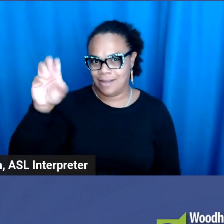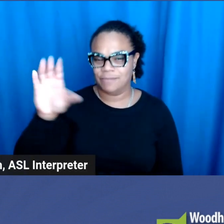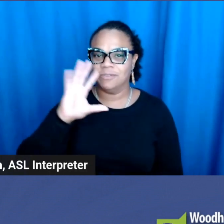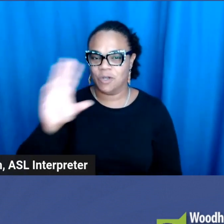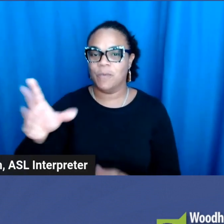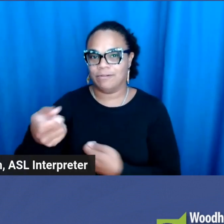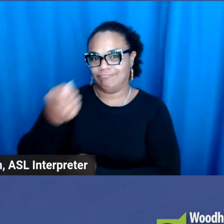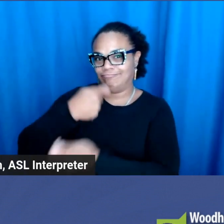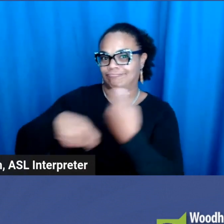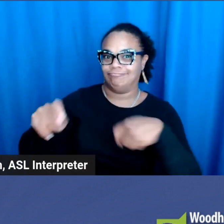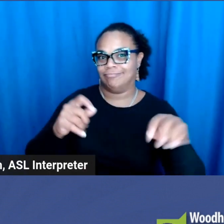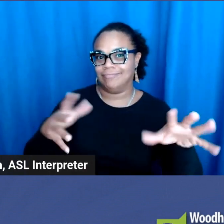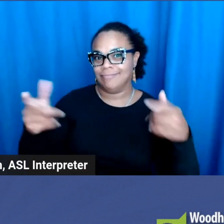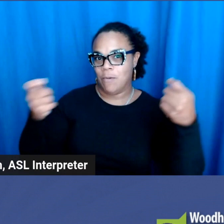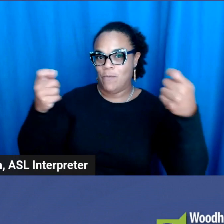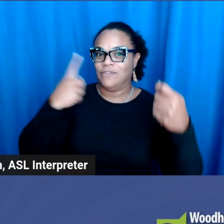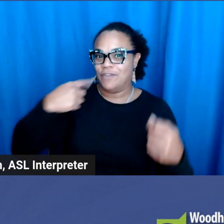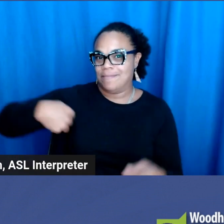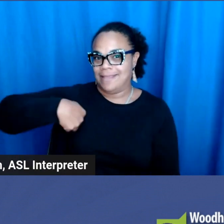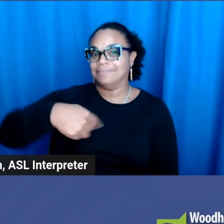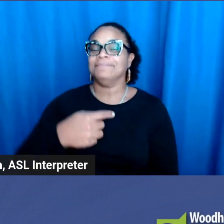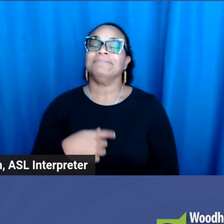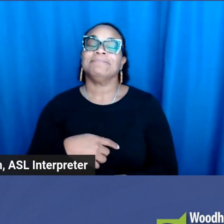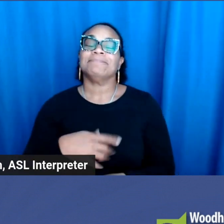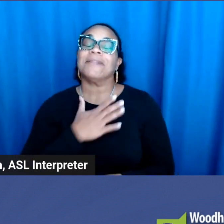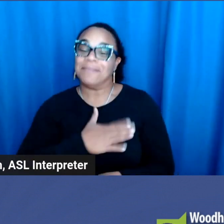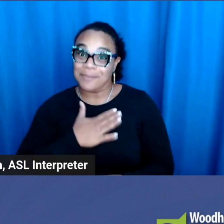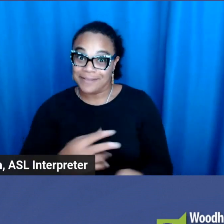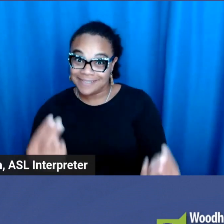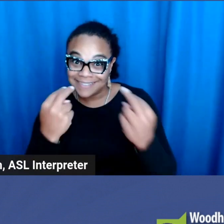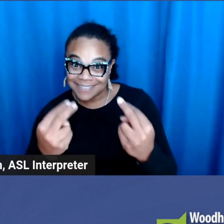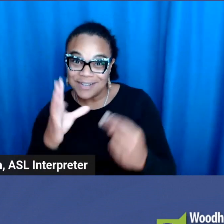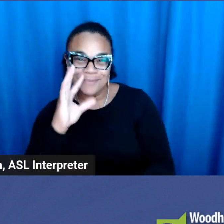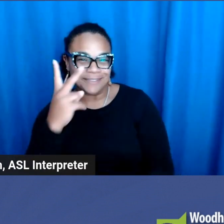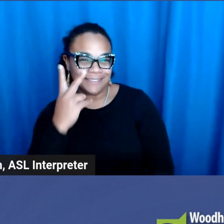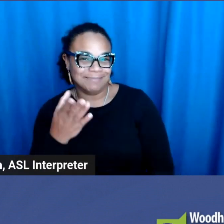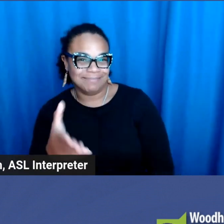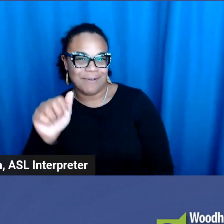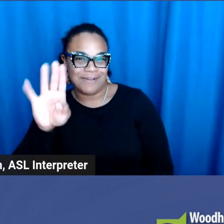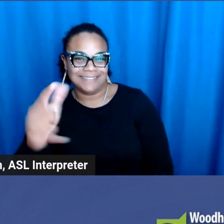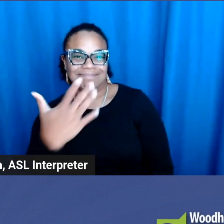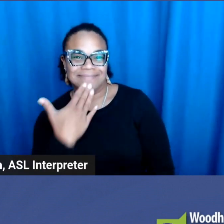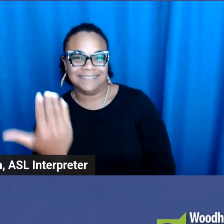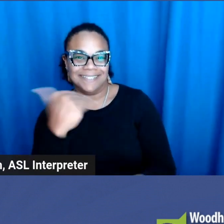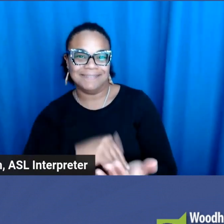in for me to moderate. So please stay tuned for that, and I'll see you in August. Thanks again.